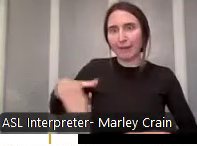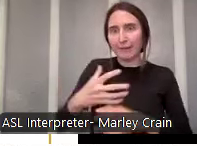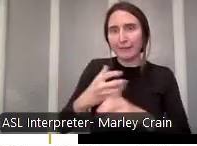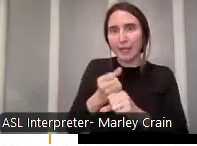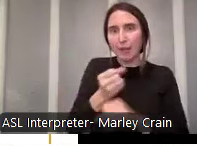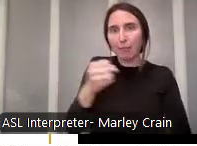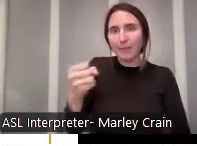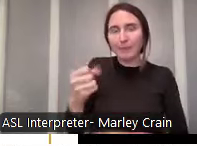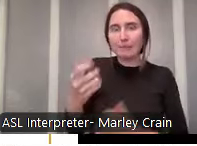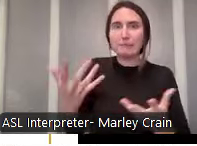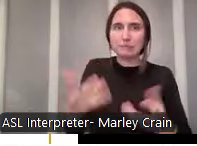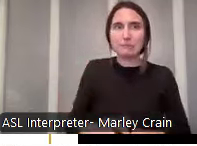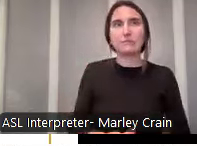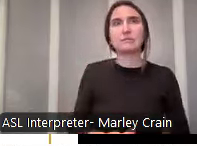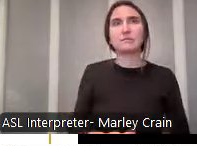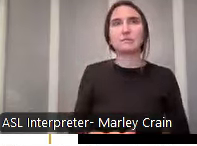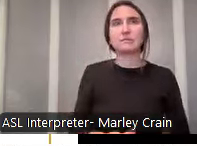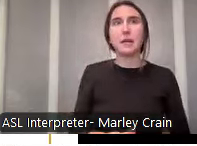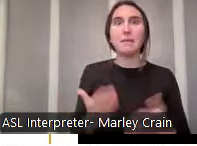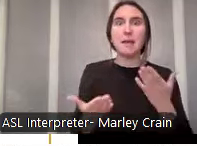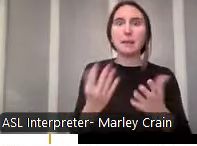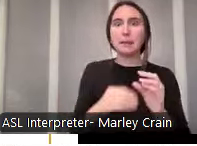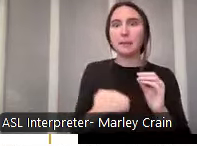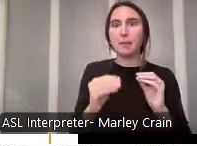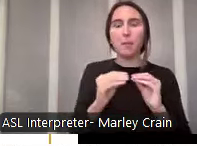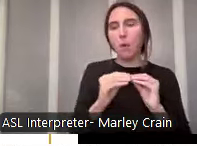just we've had, a handful more, if